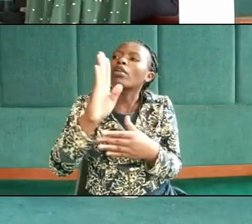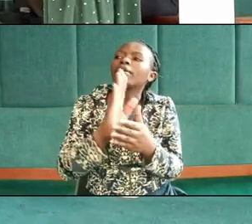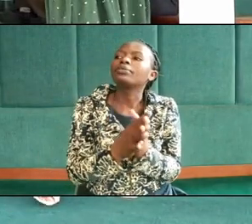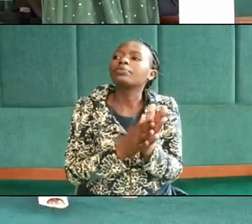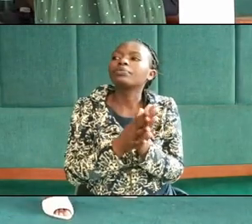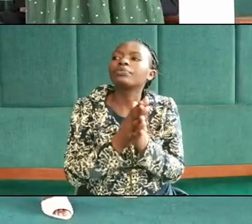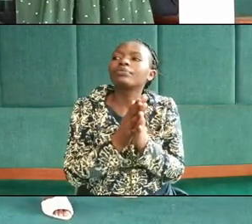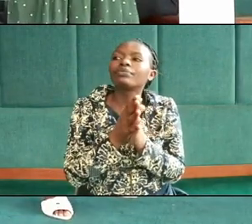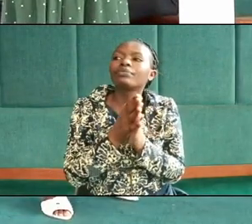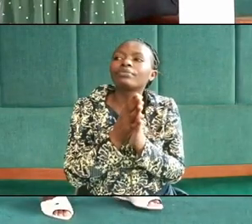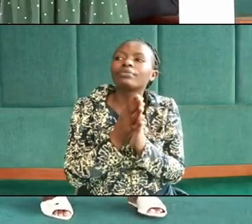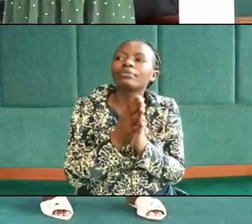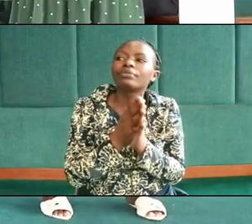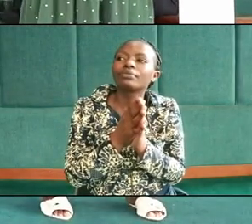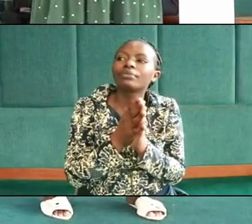So,